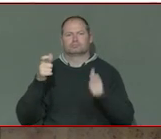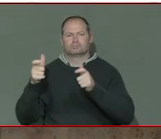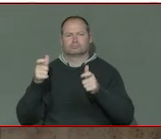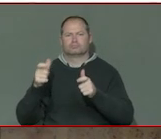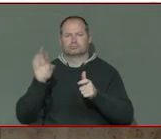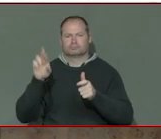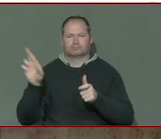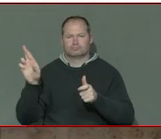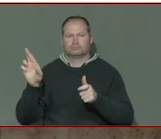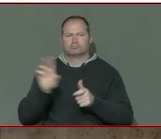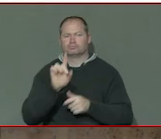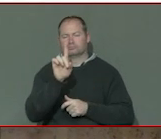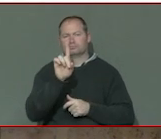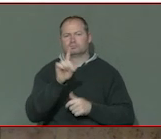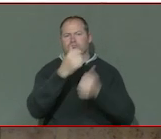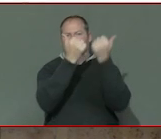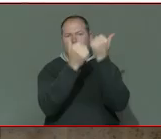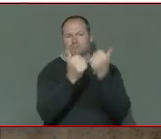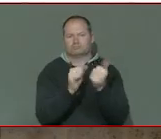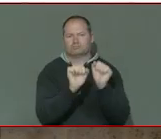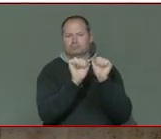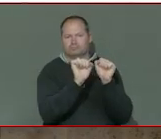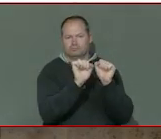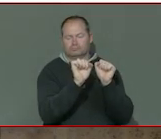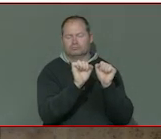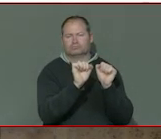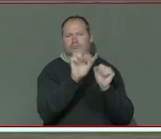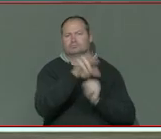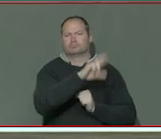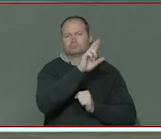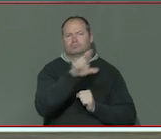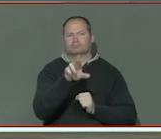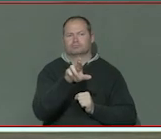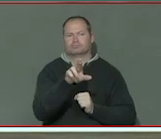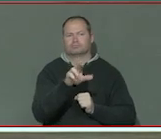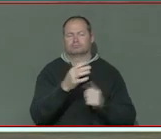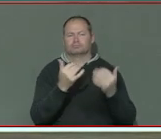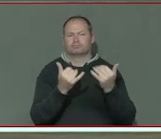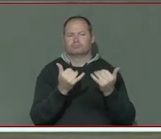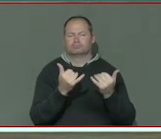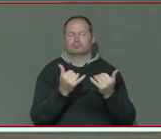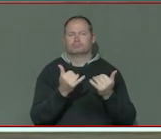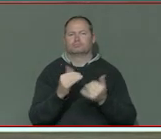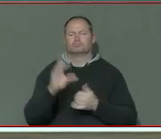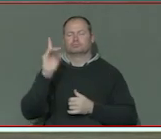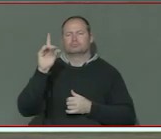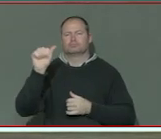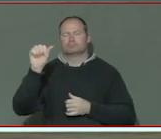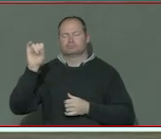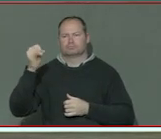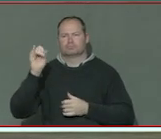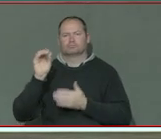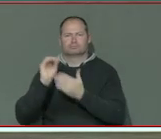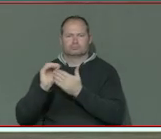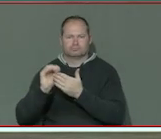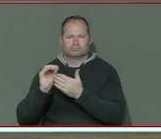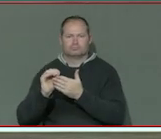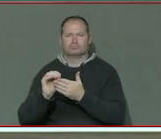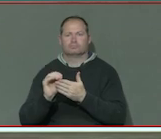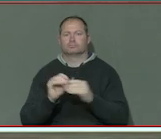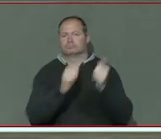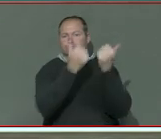only the account of Alan which was wrong. Was entered in the DAJ, but when posting to his account, it was posted